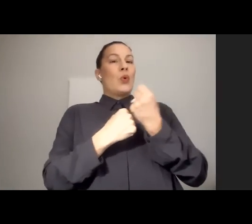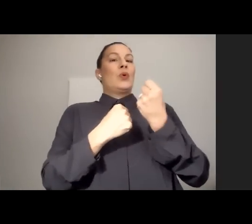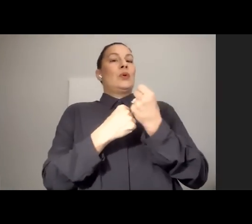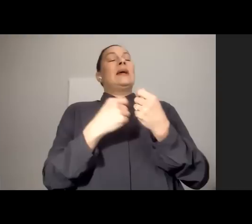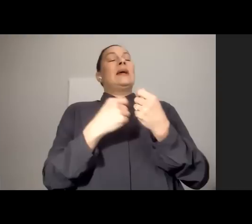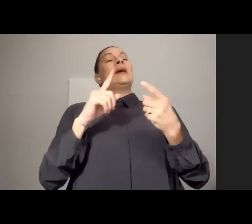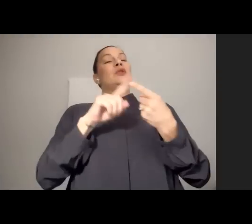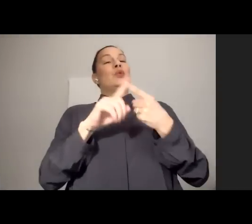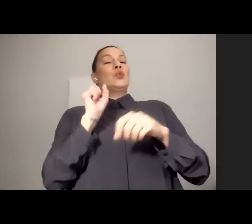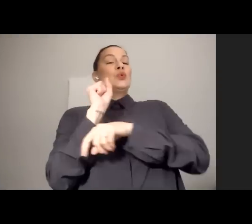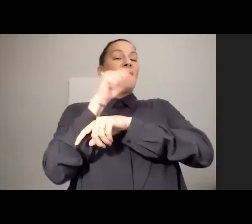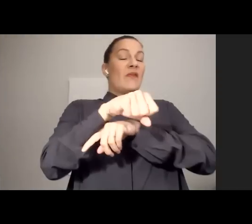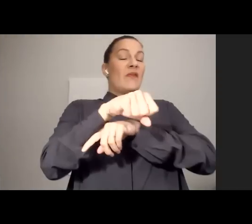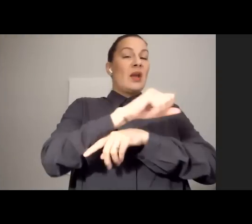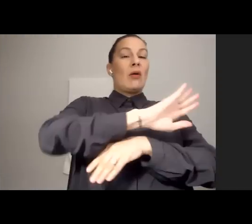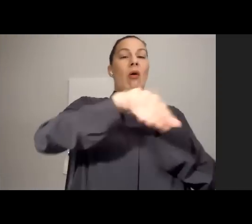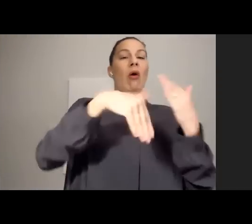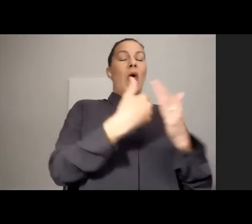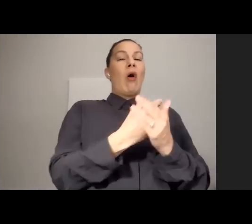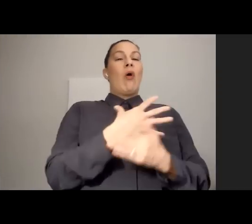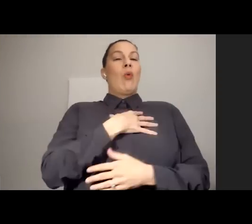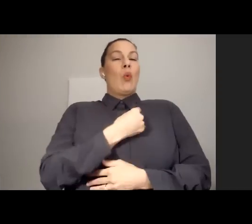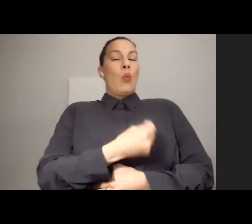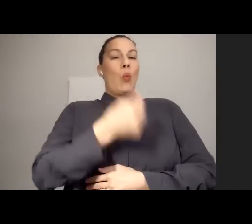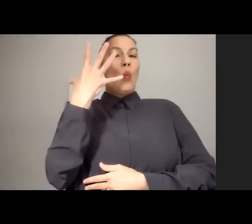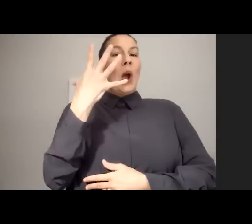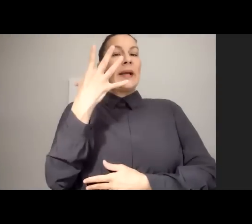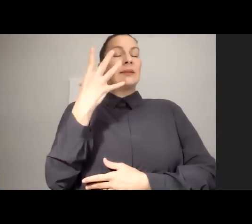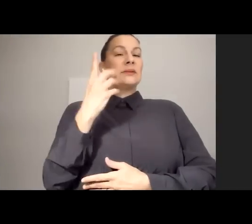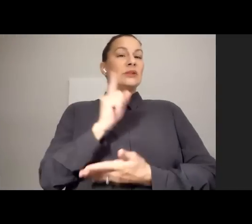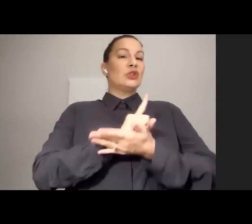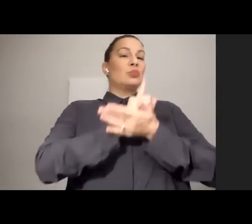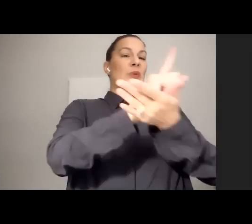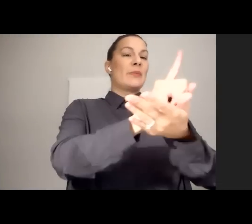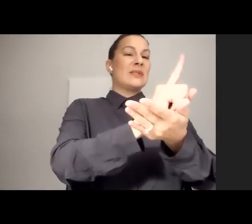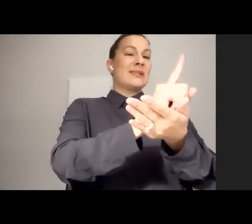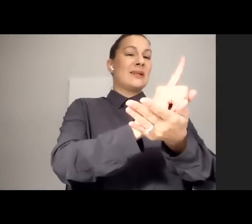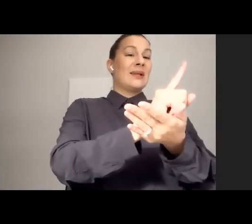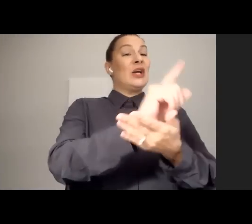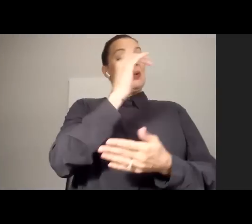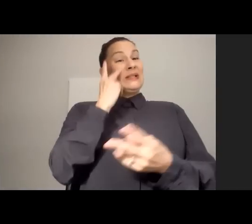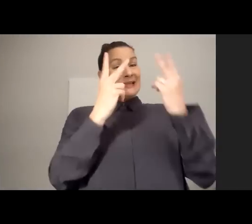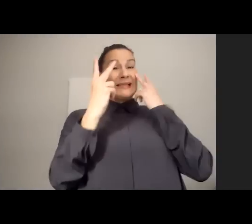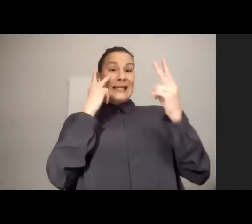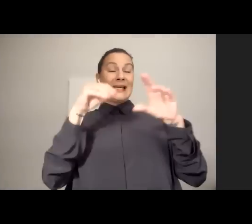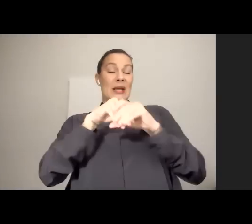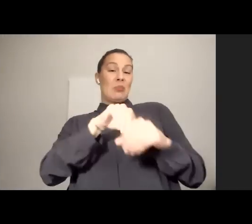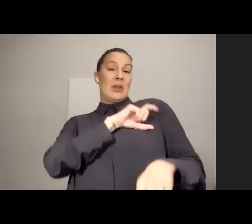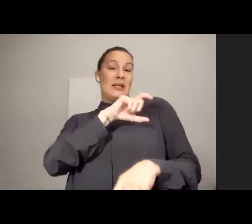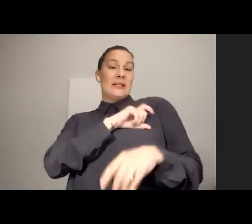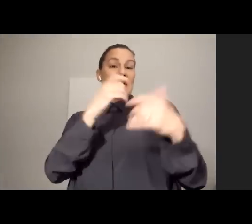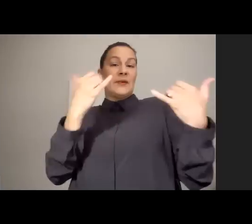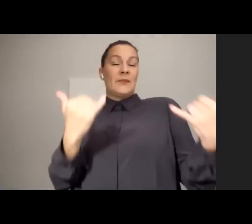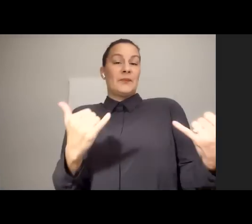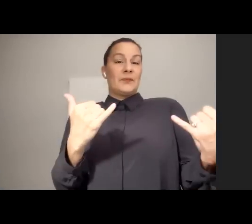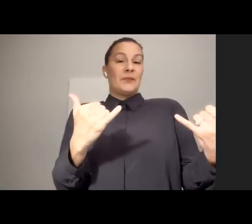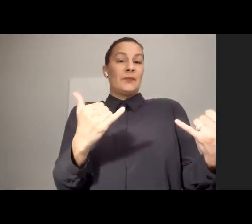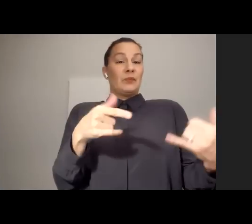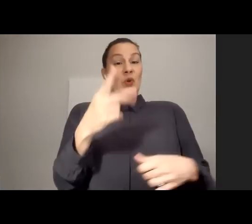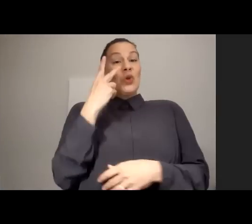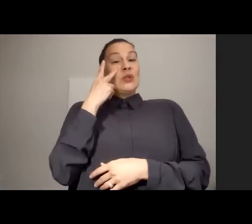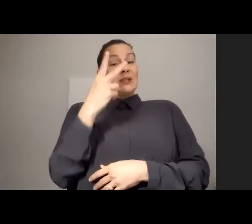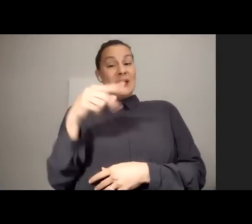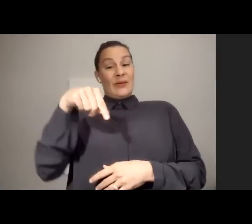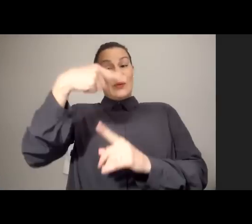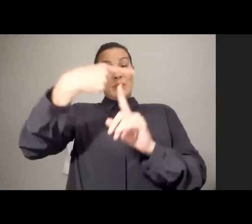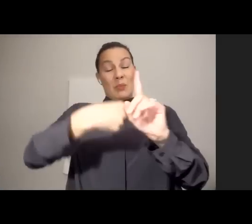to underlie all of modern policing. The same white supremacy that this month killed George Floyd and